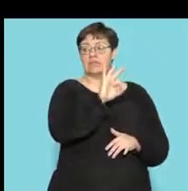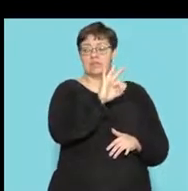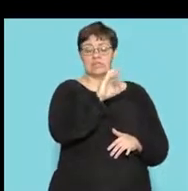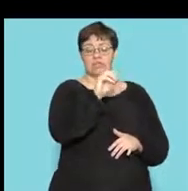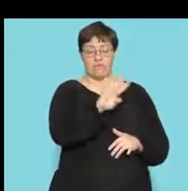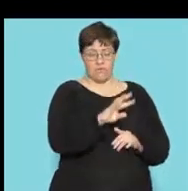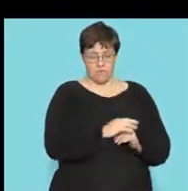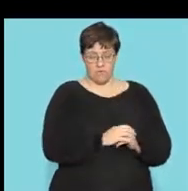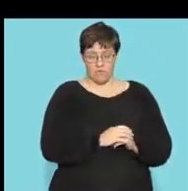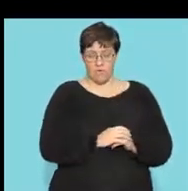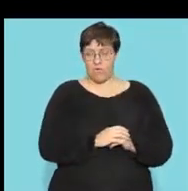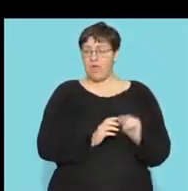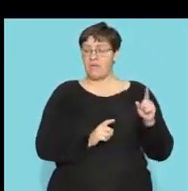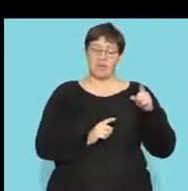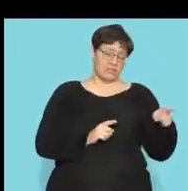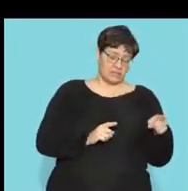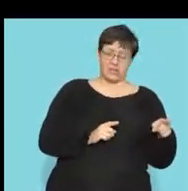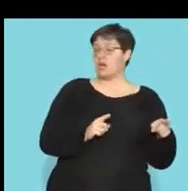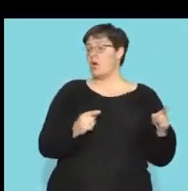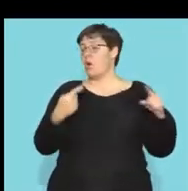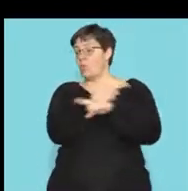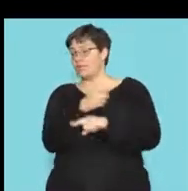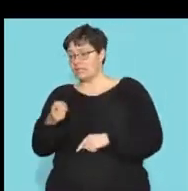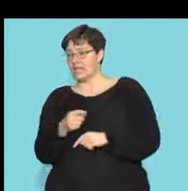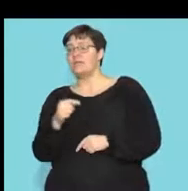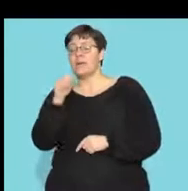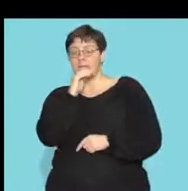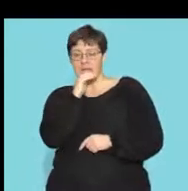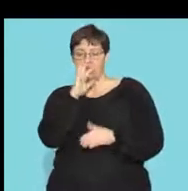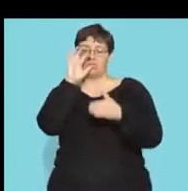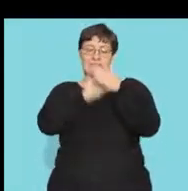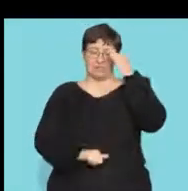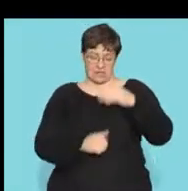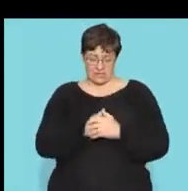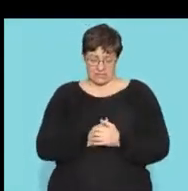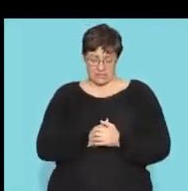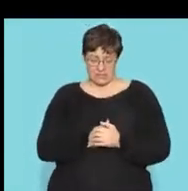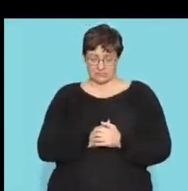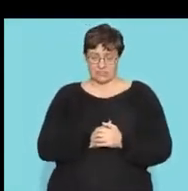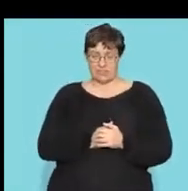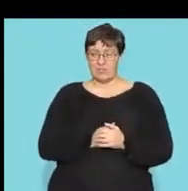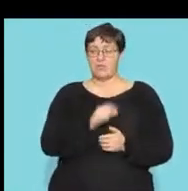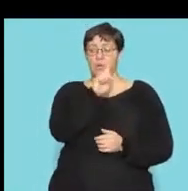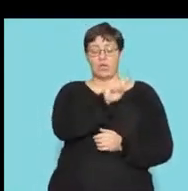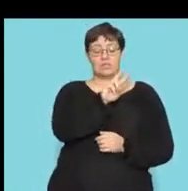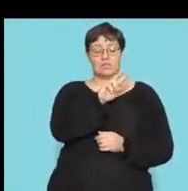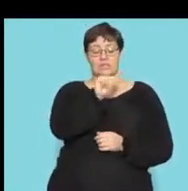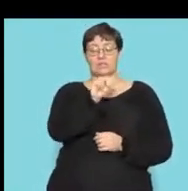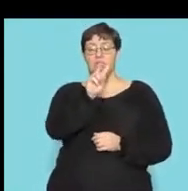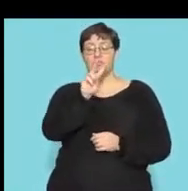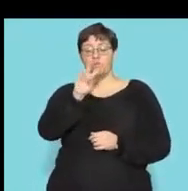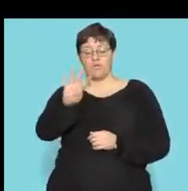in accounting, when you do on the opposite side, you are actually subtracting. Therefore,